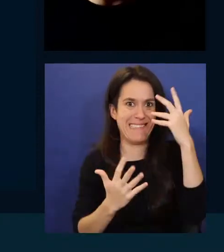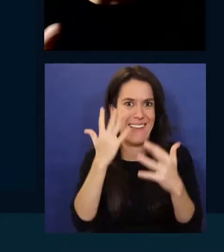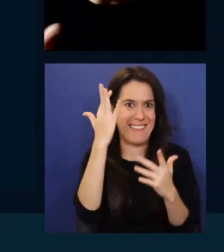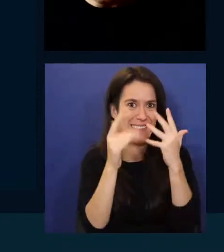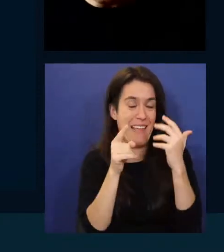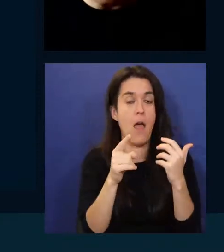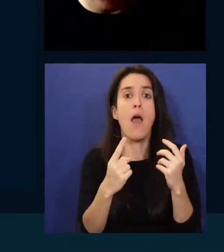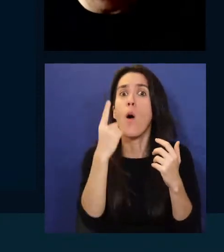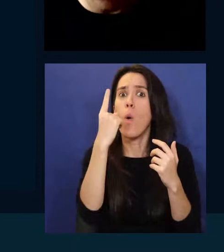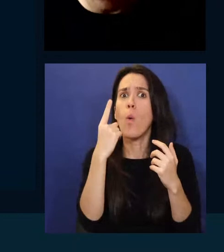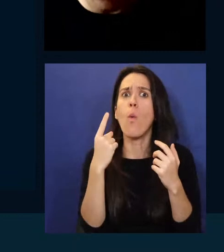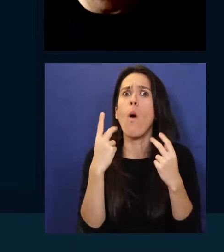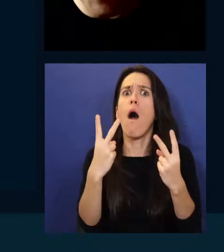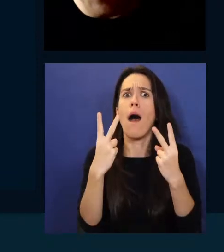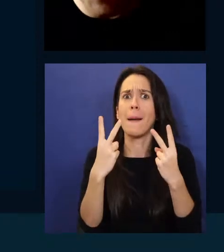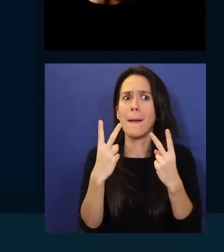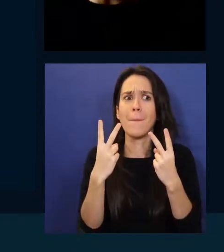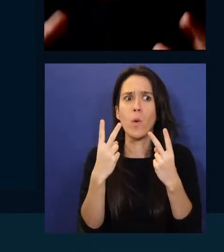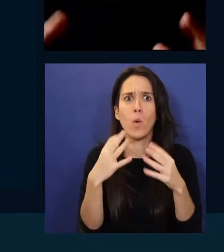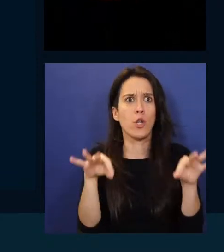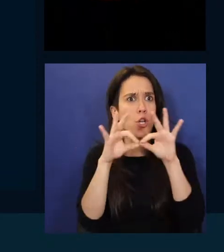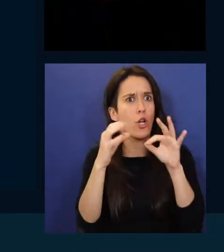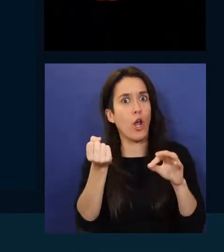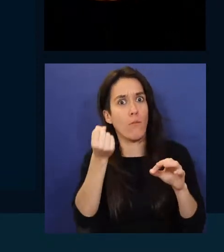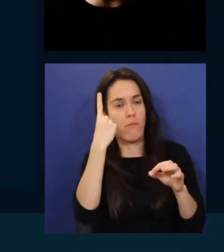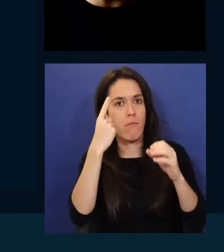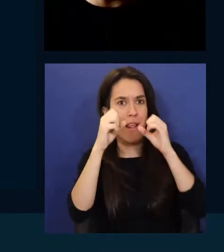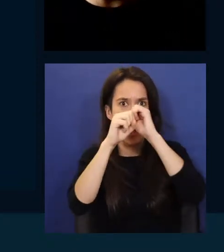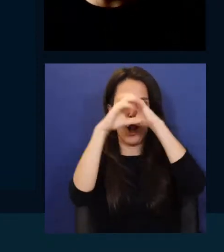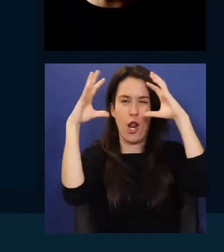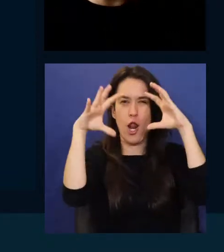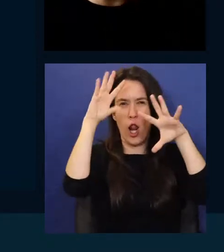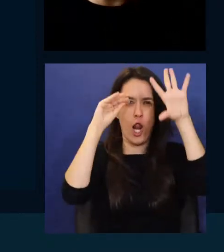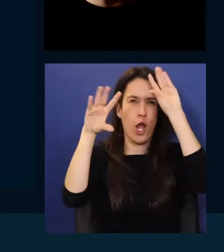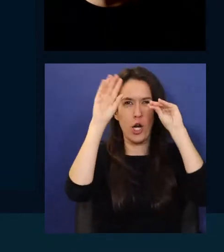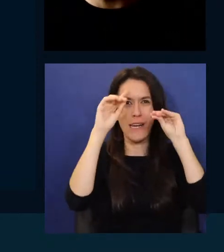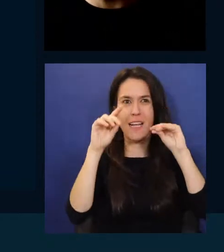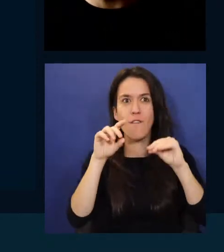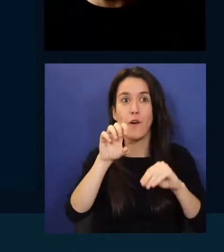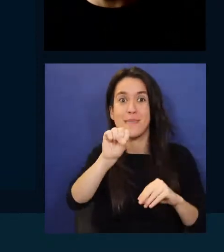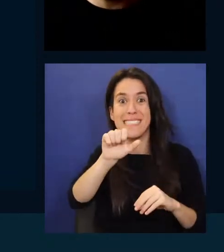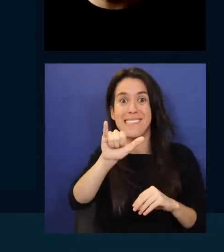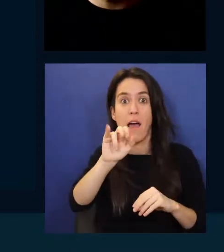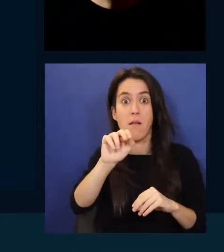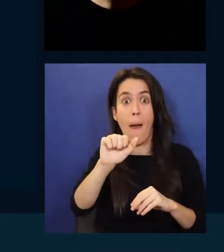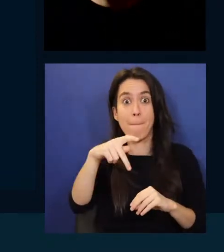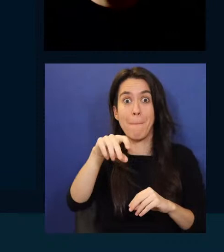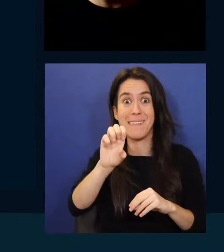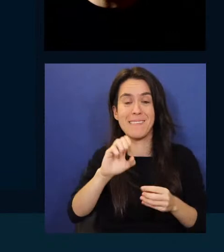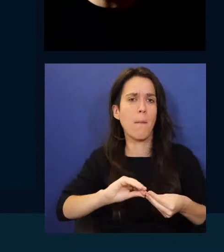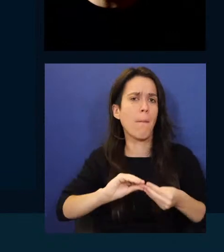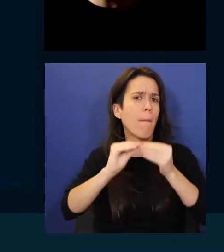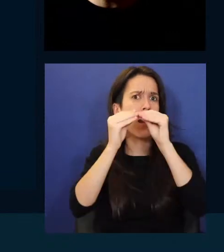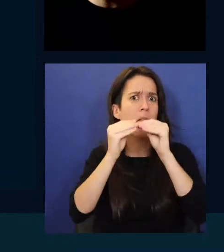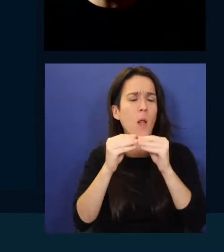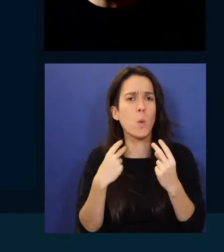learning that went into building Synapse, before I get into the details of, the pillars that are called out on the slide, is what we observed, about 3.5